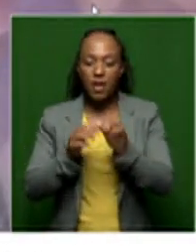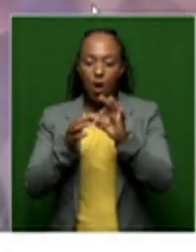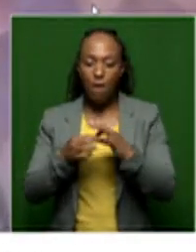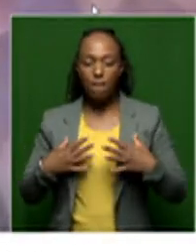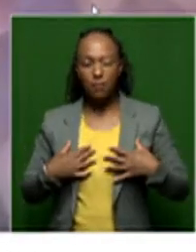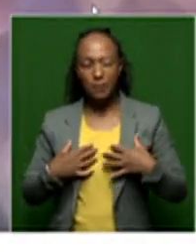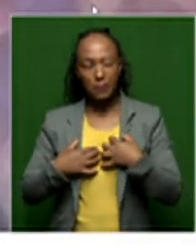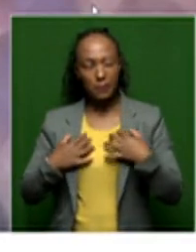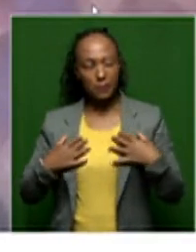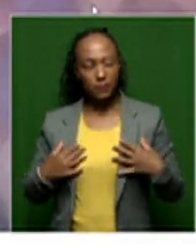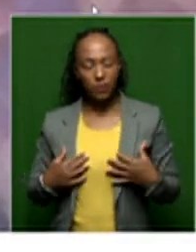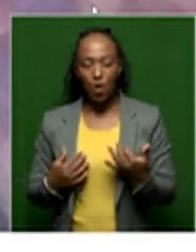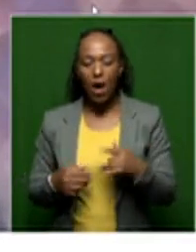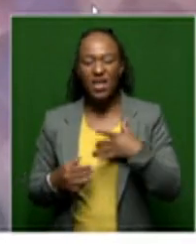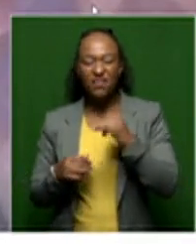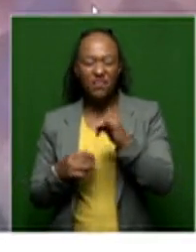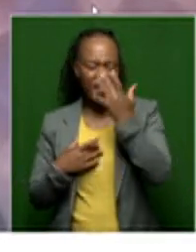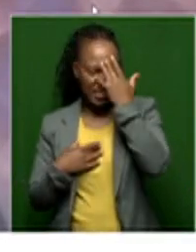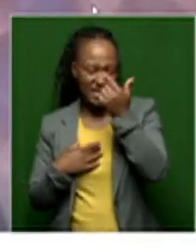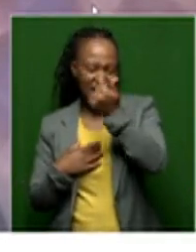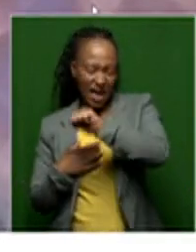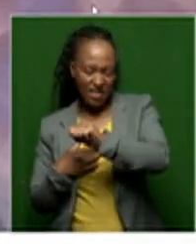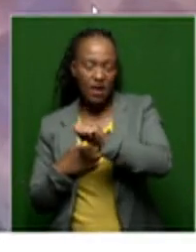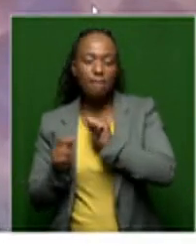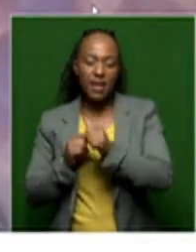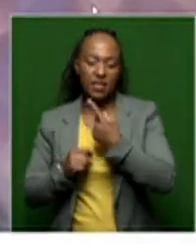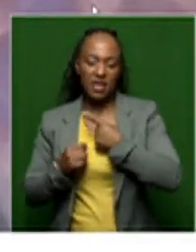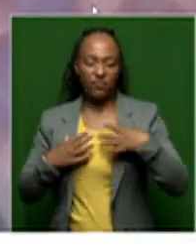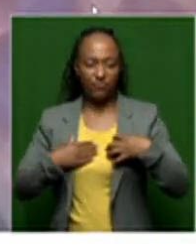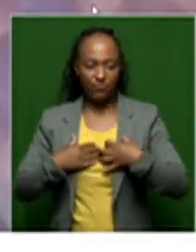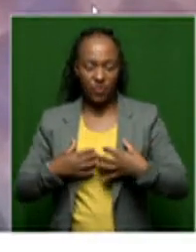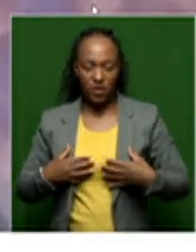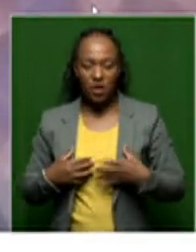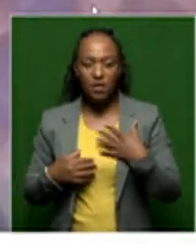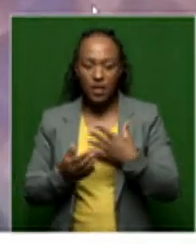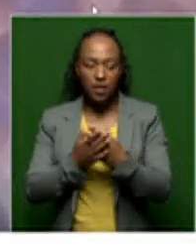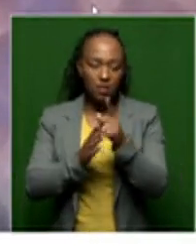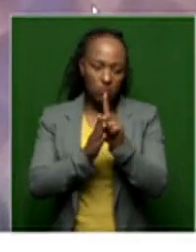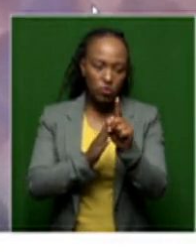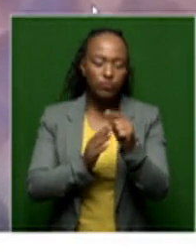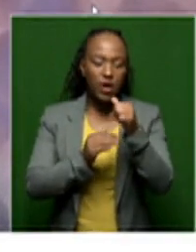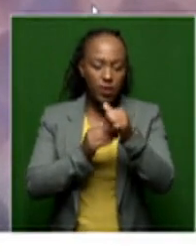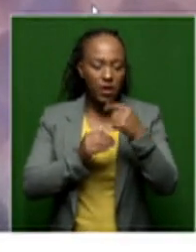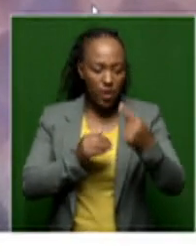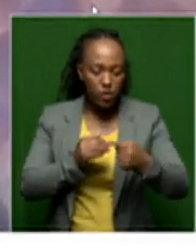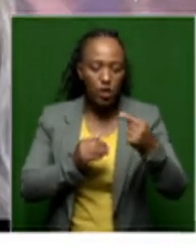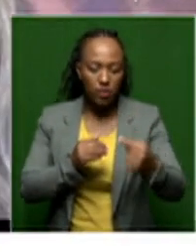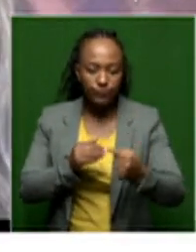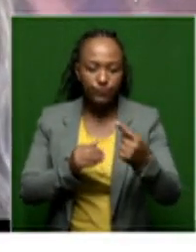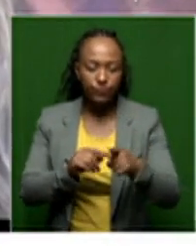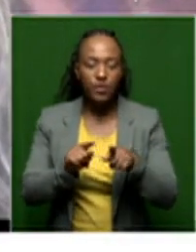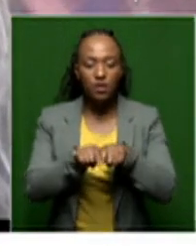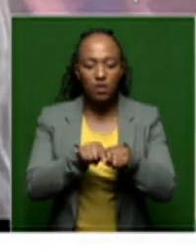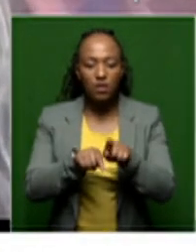home if they have comorbidities, and when they feel that it's safe to go in and have their regular screening done. Yeah. Even sometimes